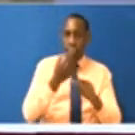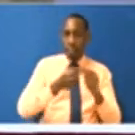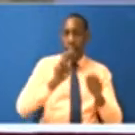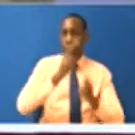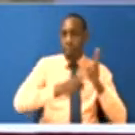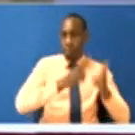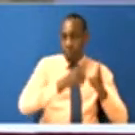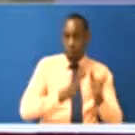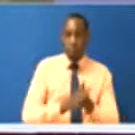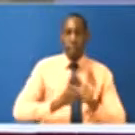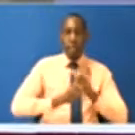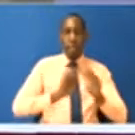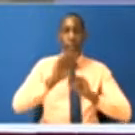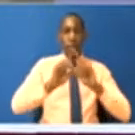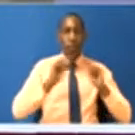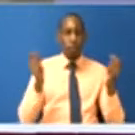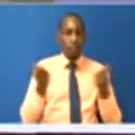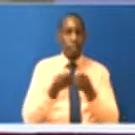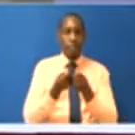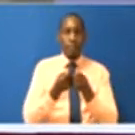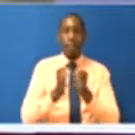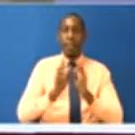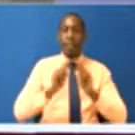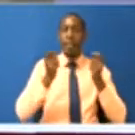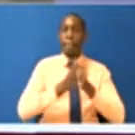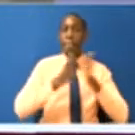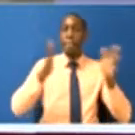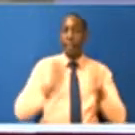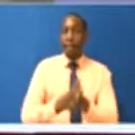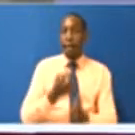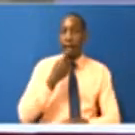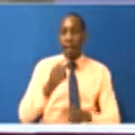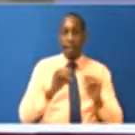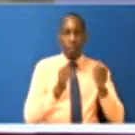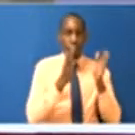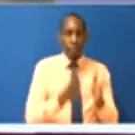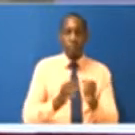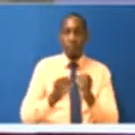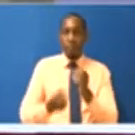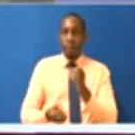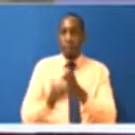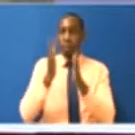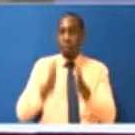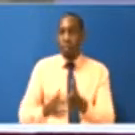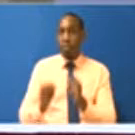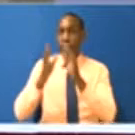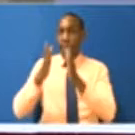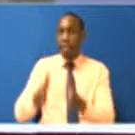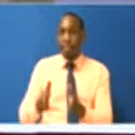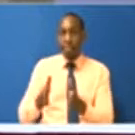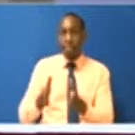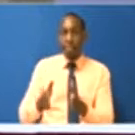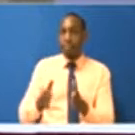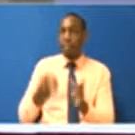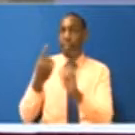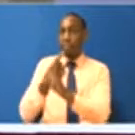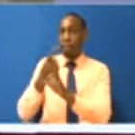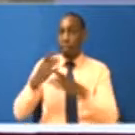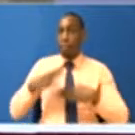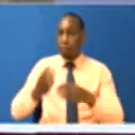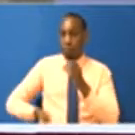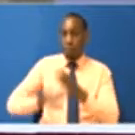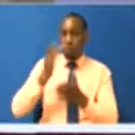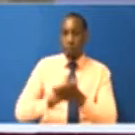2022. on behalf of the whole team a big team over 100 journalists producers editors and so forth who've made this